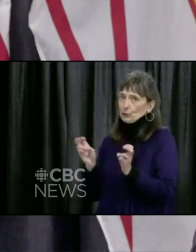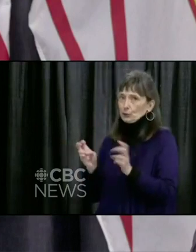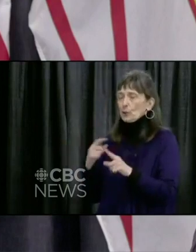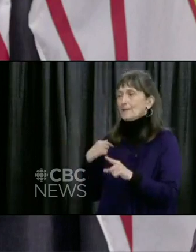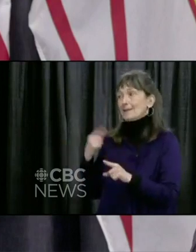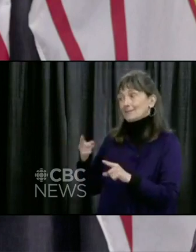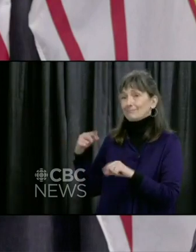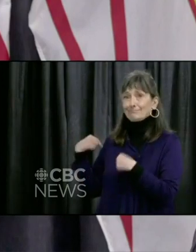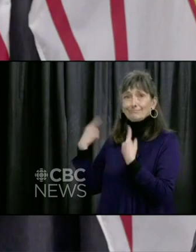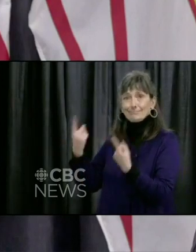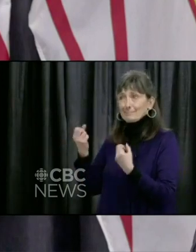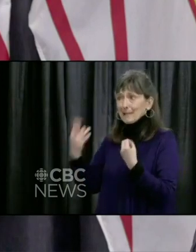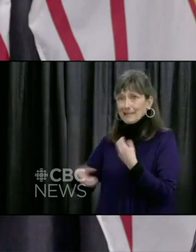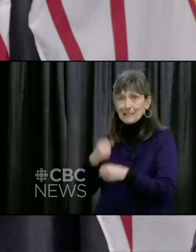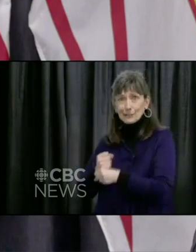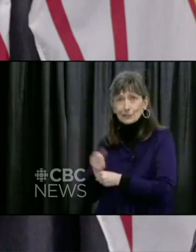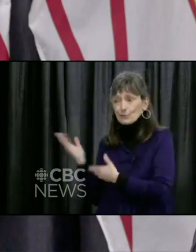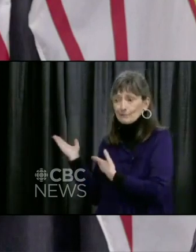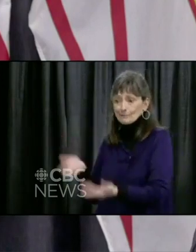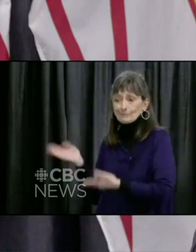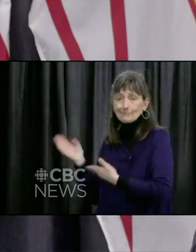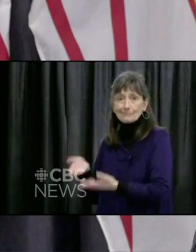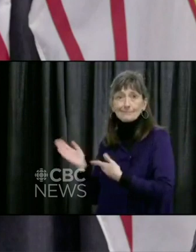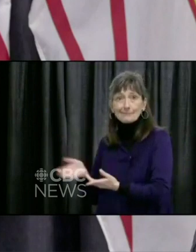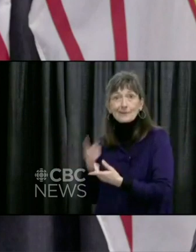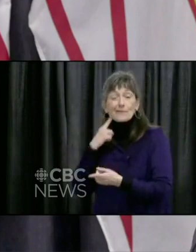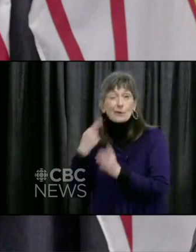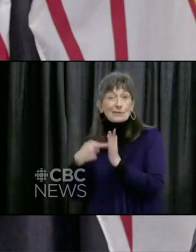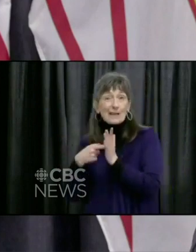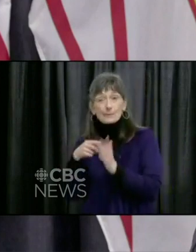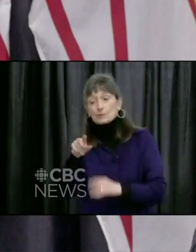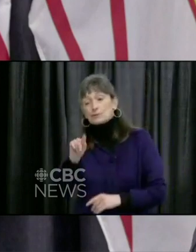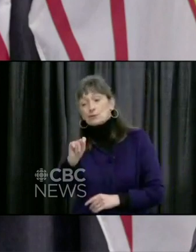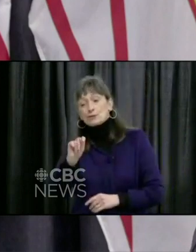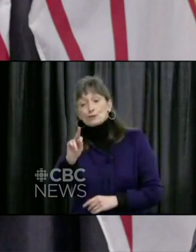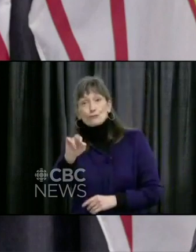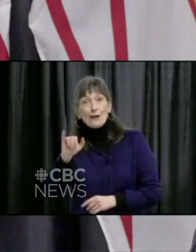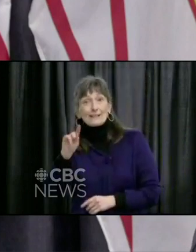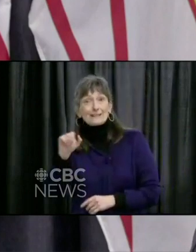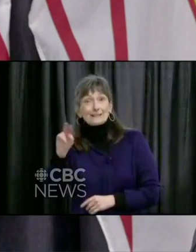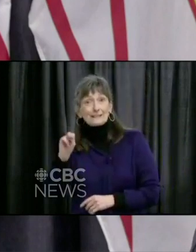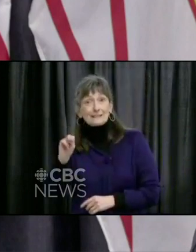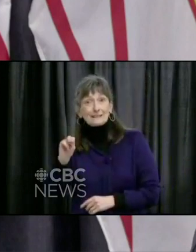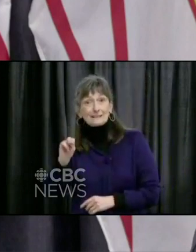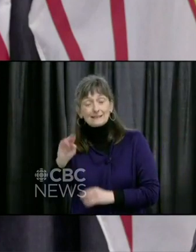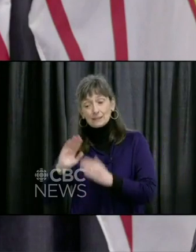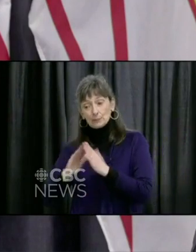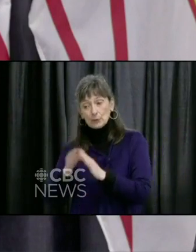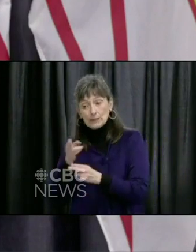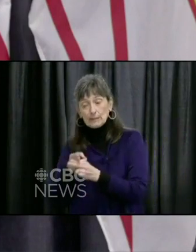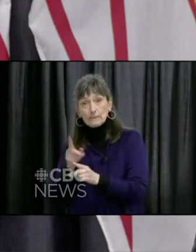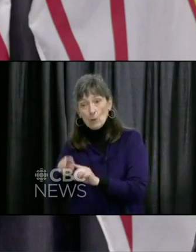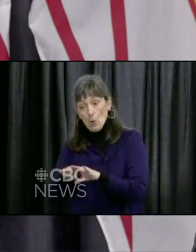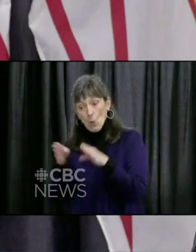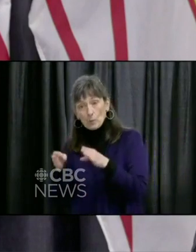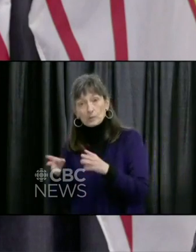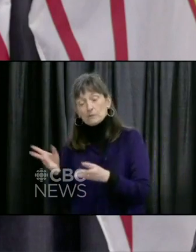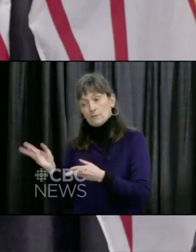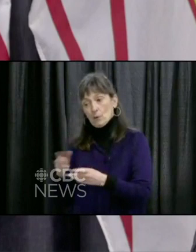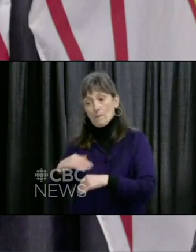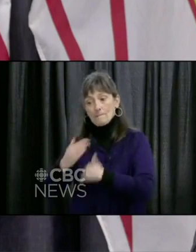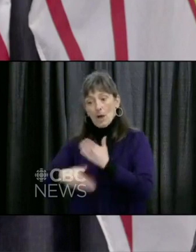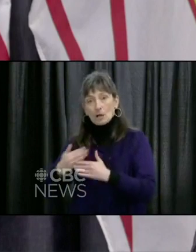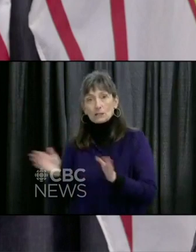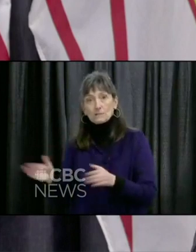some plants in communities, such as Triton as an example. So there have been some plans that have been put in place. It's really